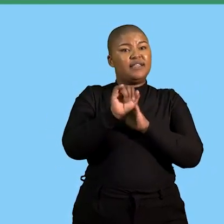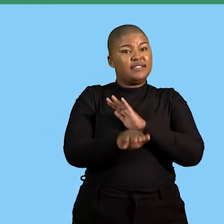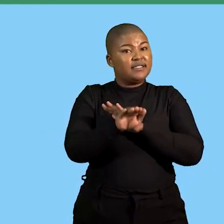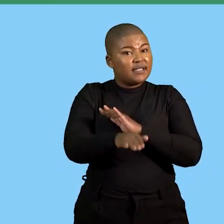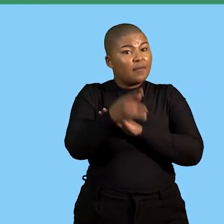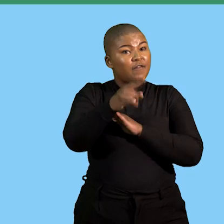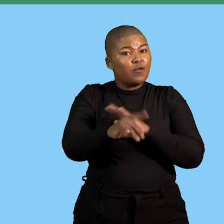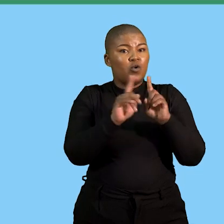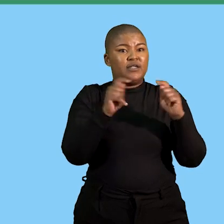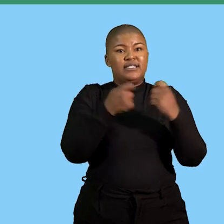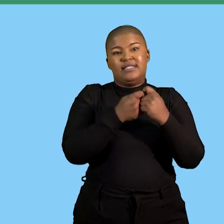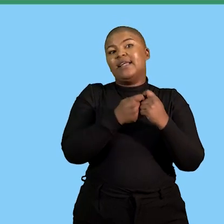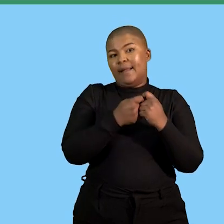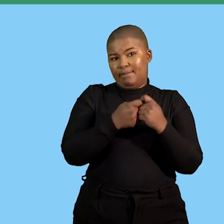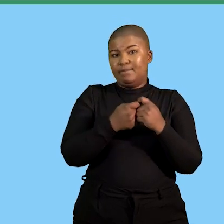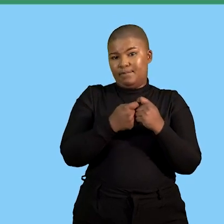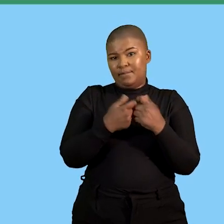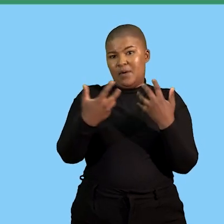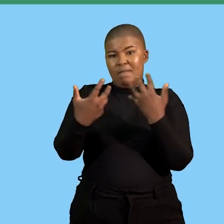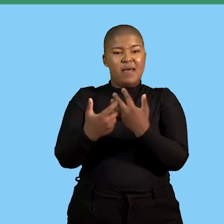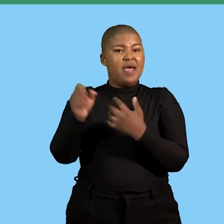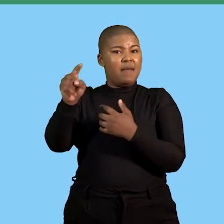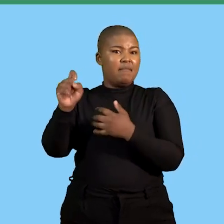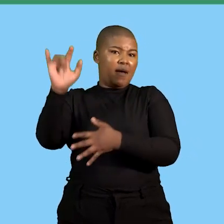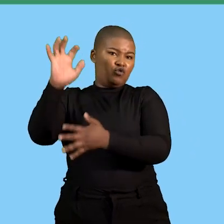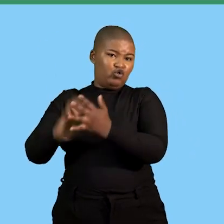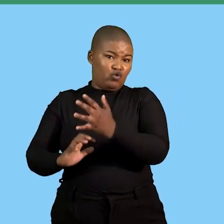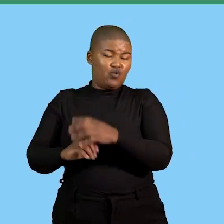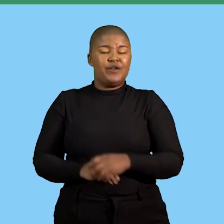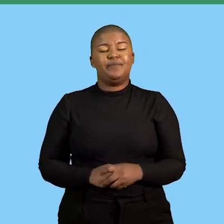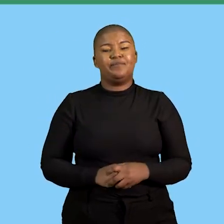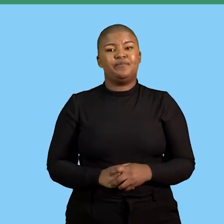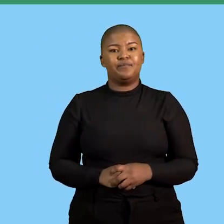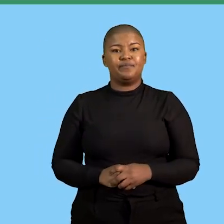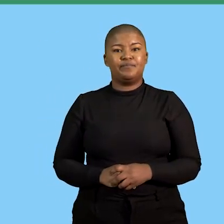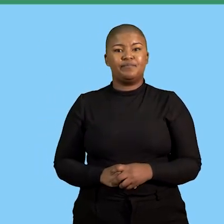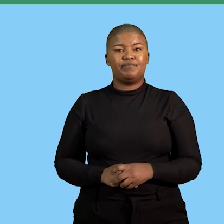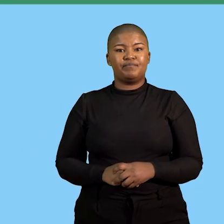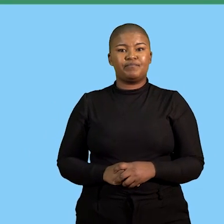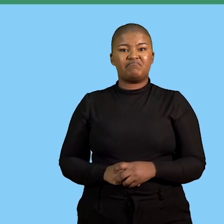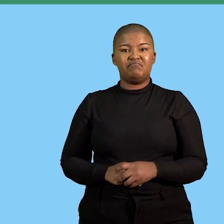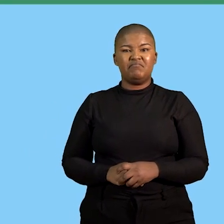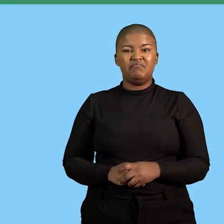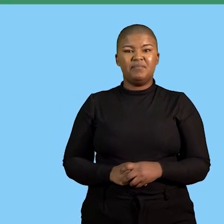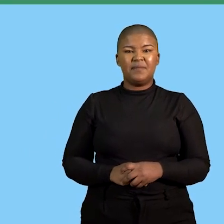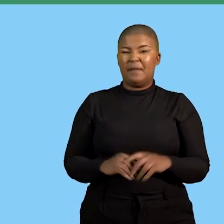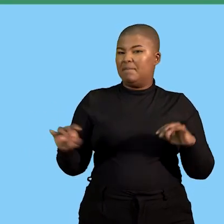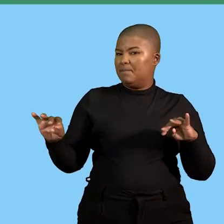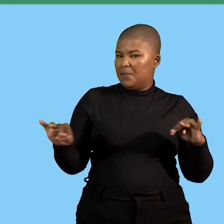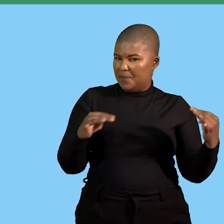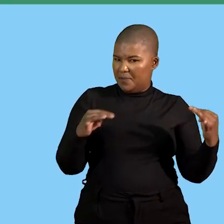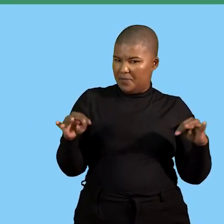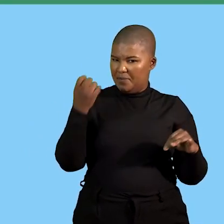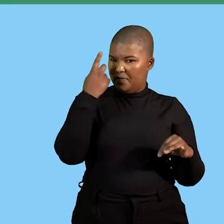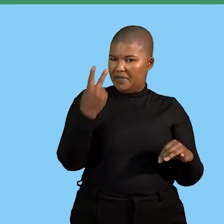identify the stage or the stage of team development that the team is going through. So the idea that there's disagreement, that